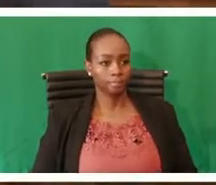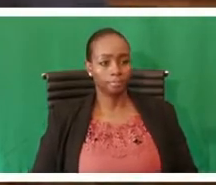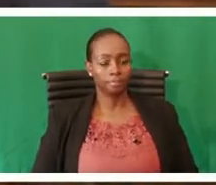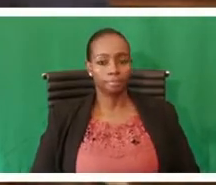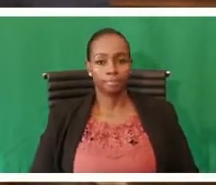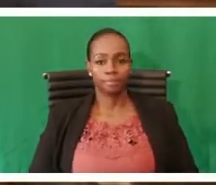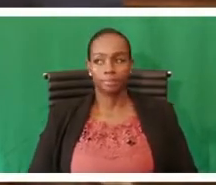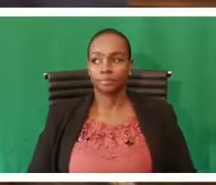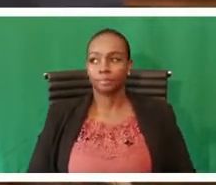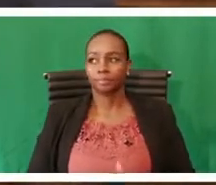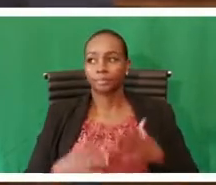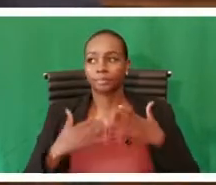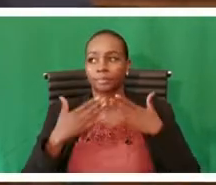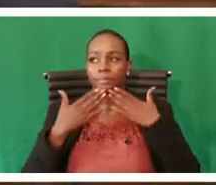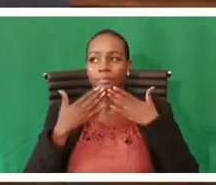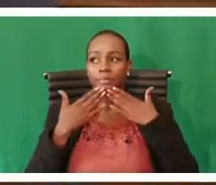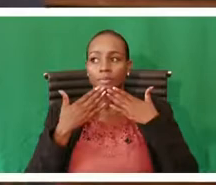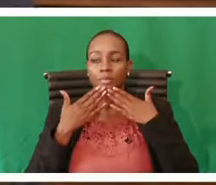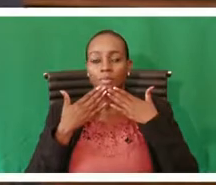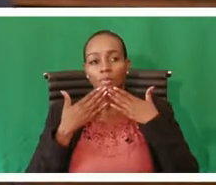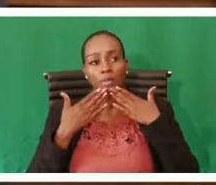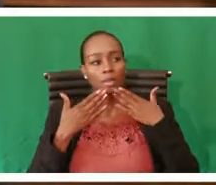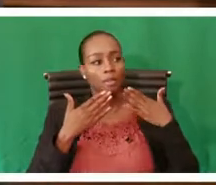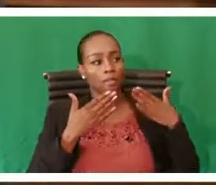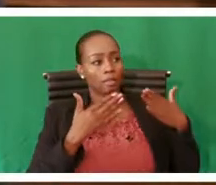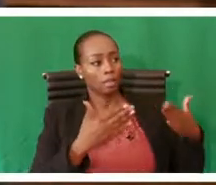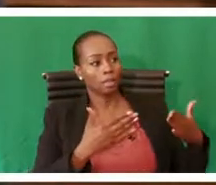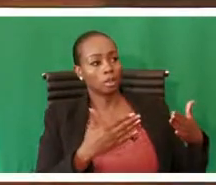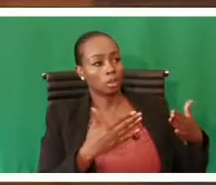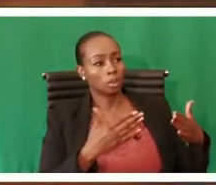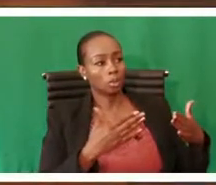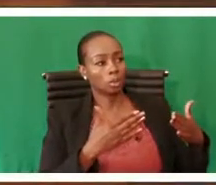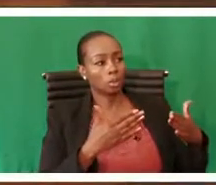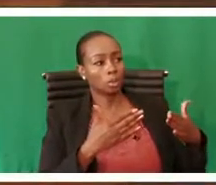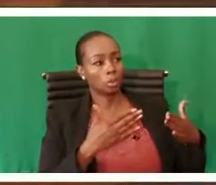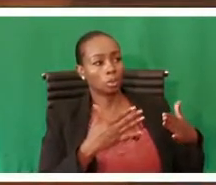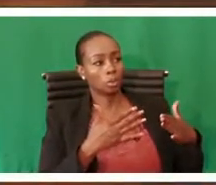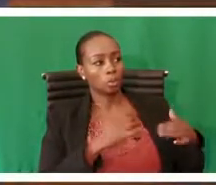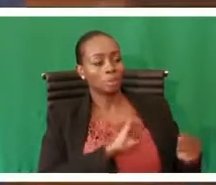No, thank you very much, colleagues from the media.